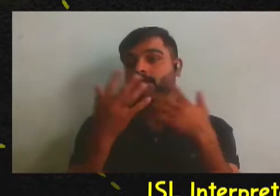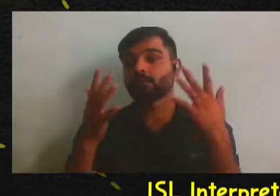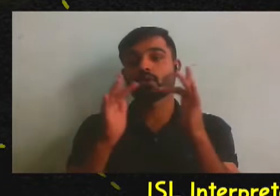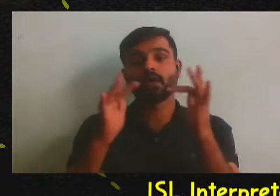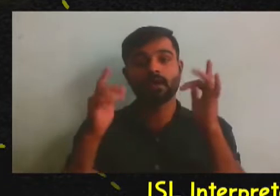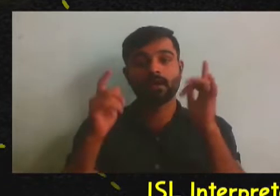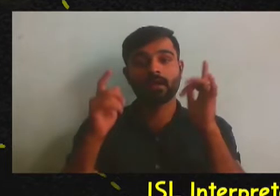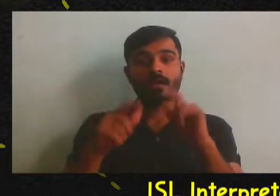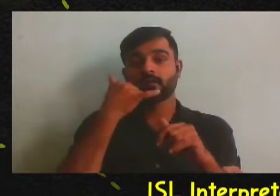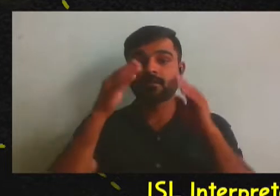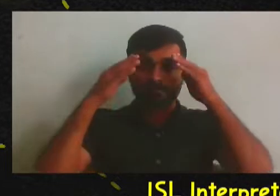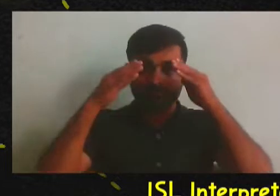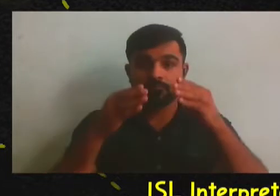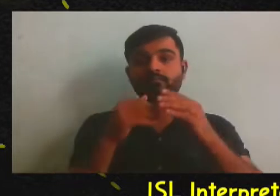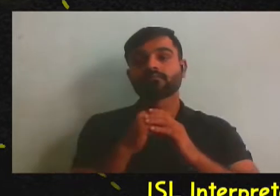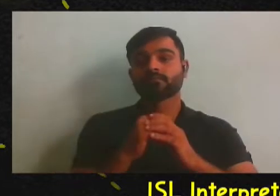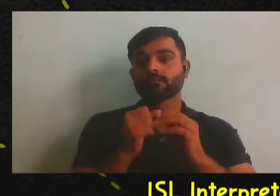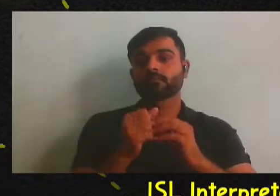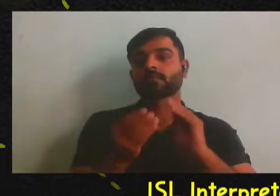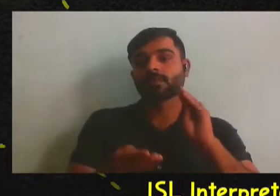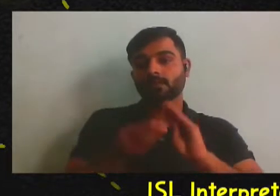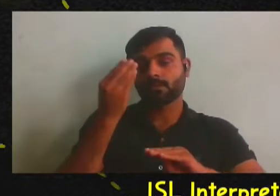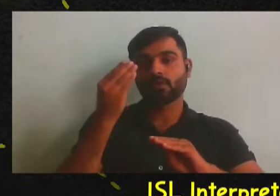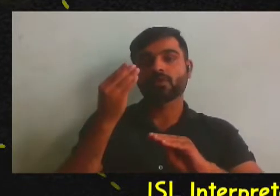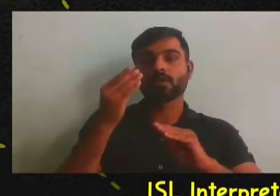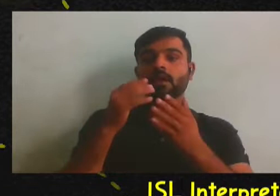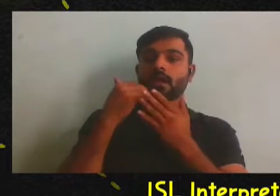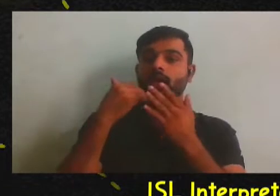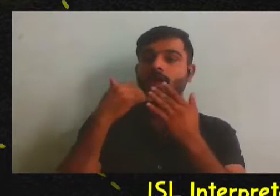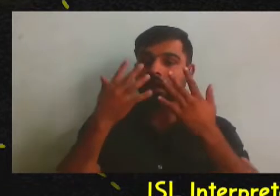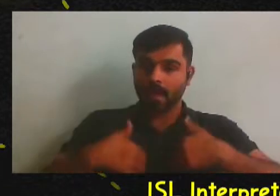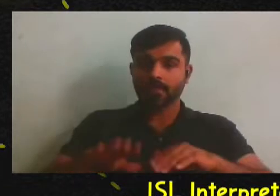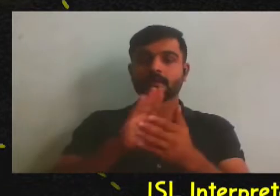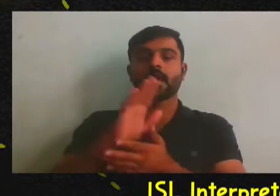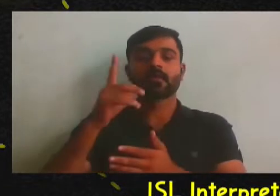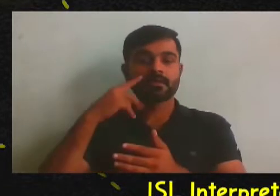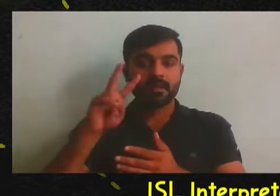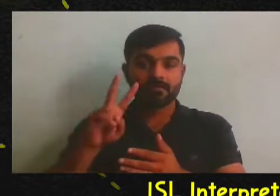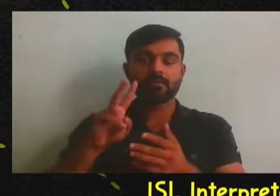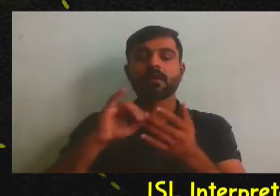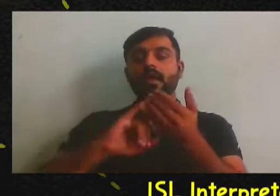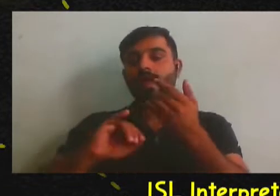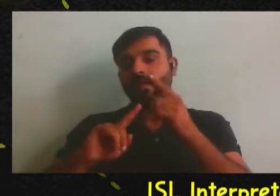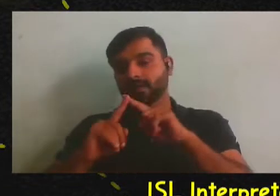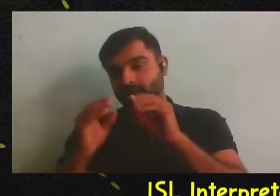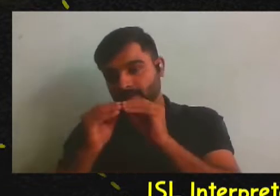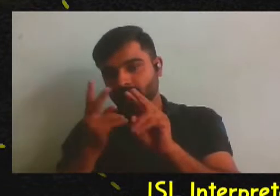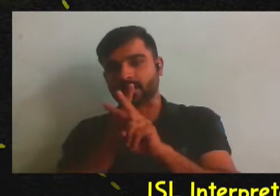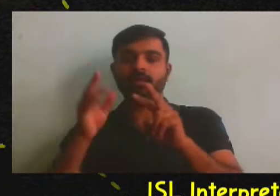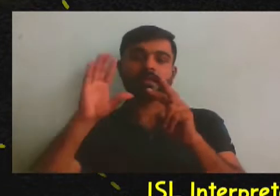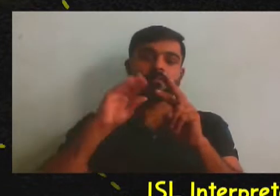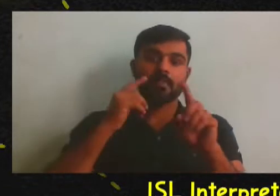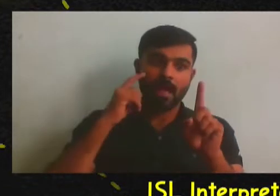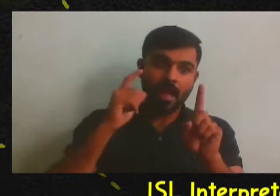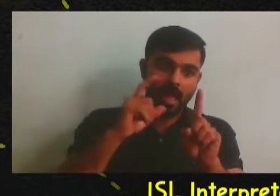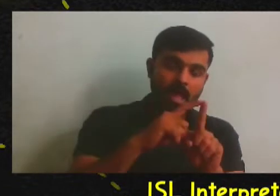helplines seem to focus more on health and HIV and STDs, and less on